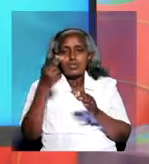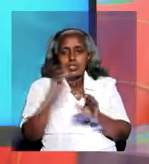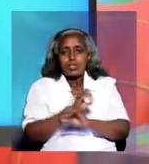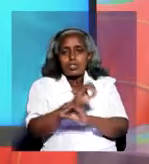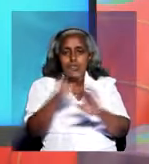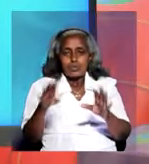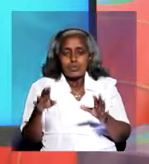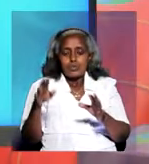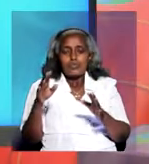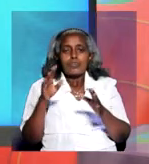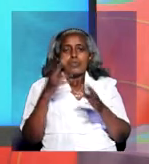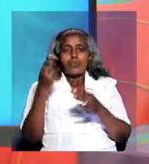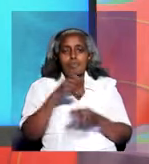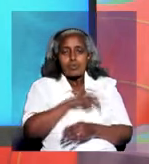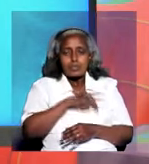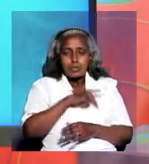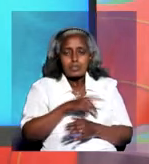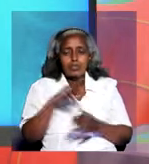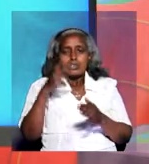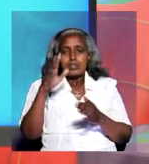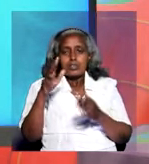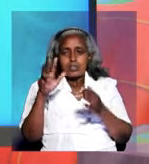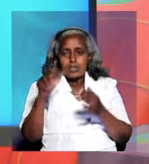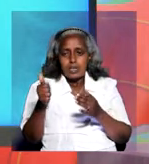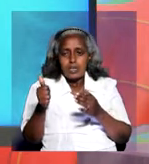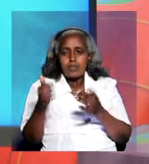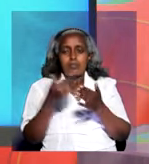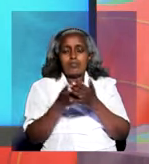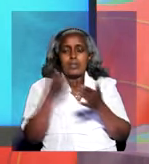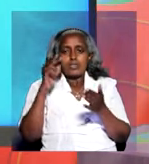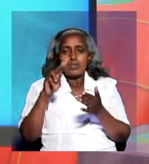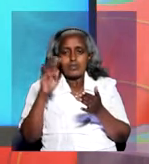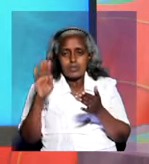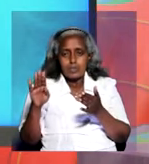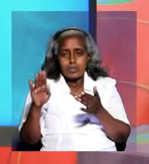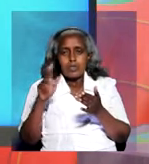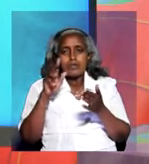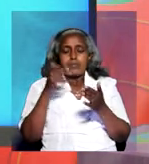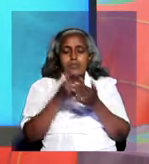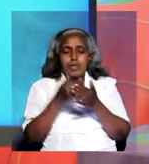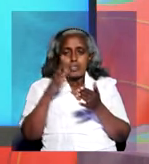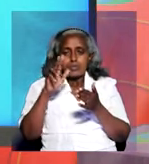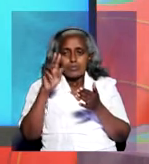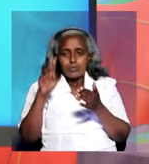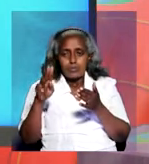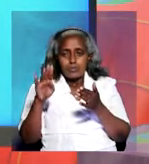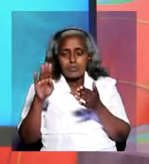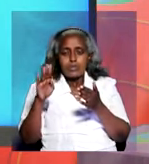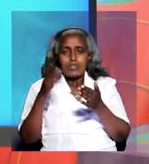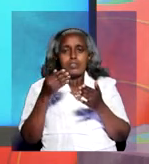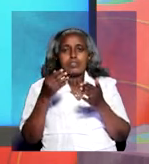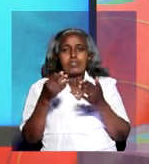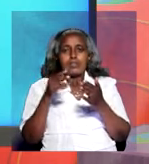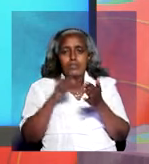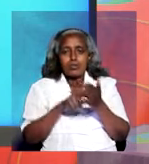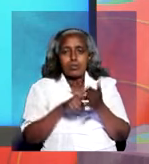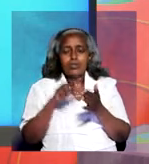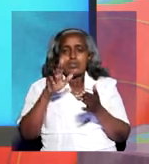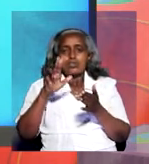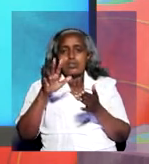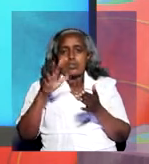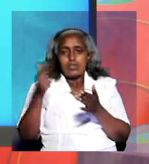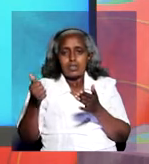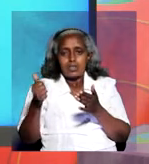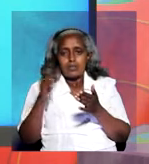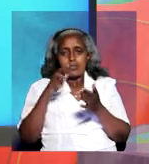property, 3a dotted with 3a minus 2b dotted with 3a minus 2b.